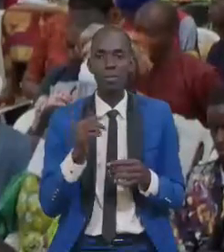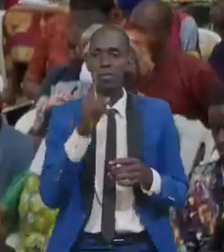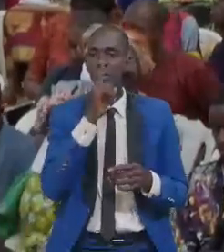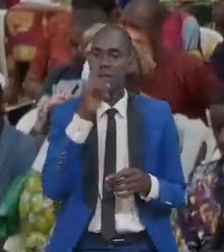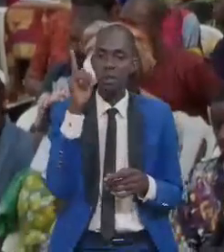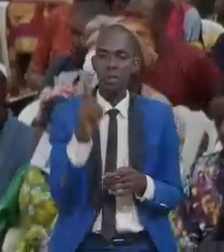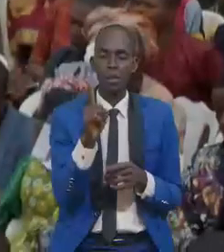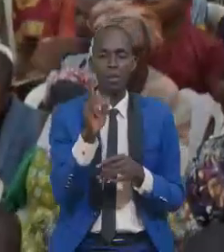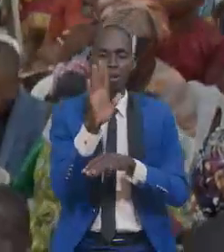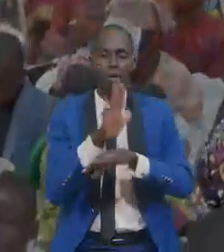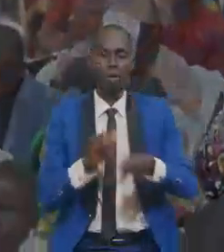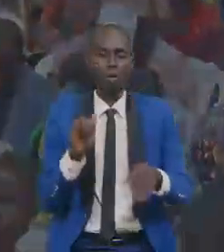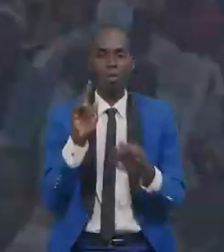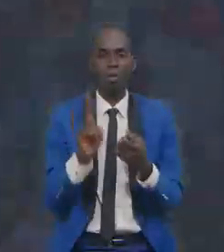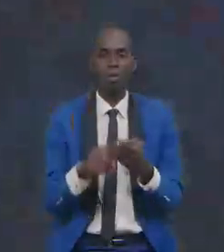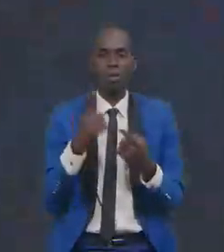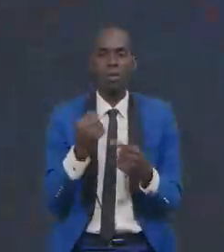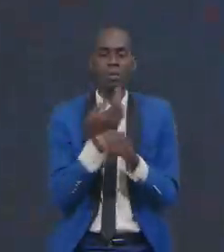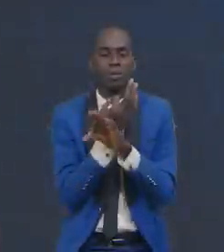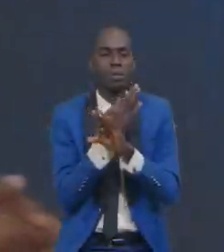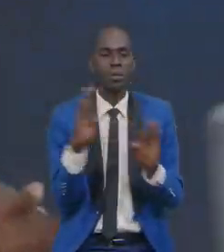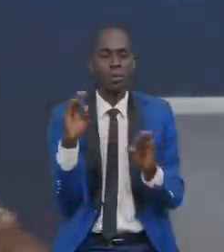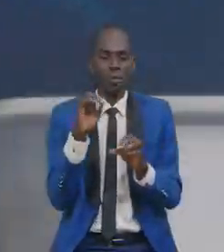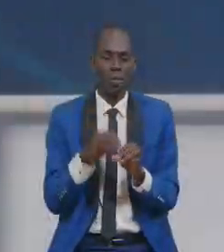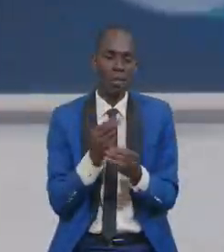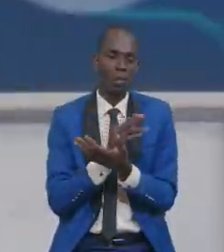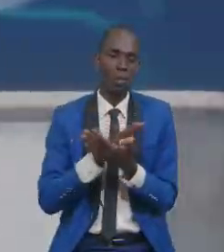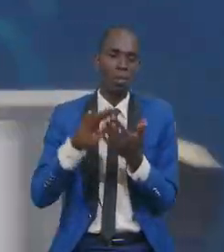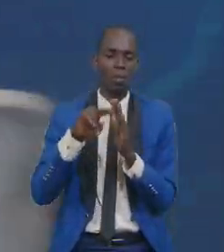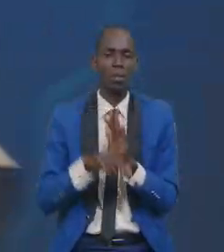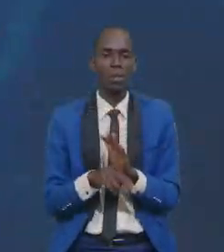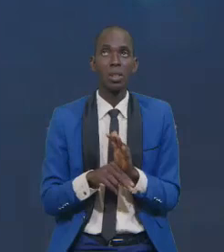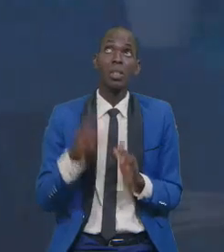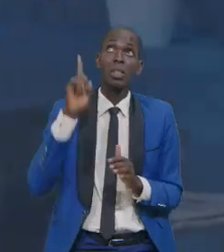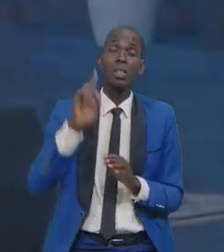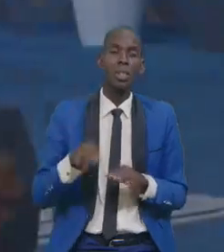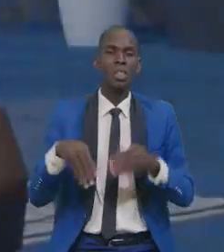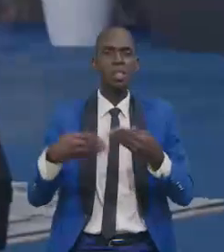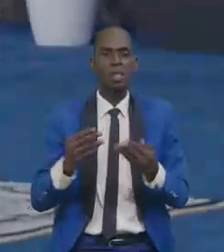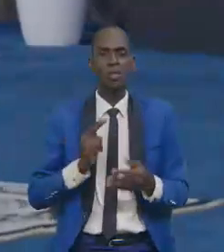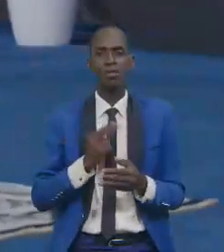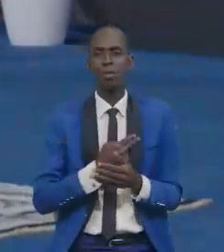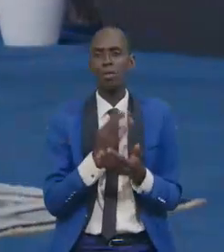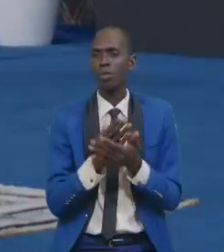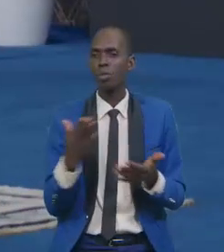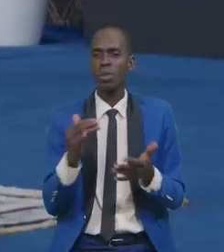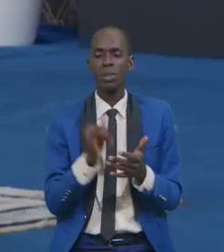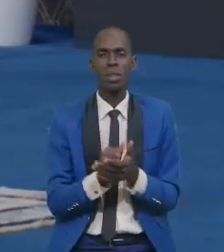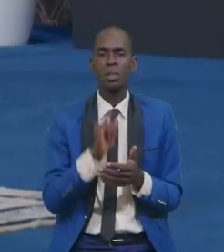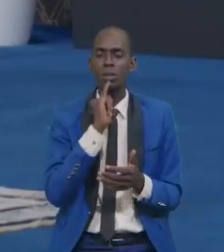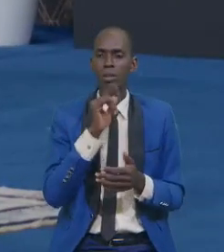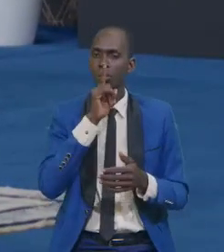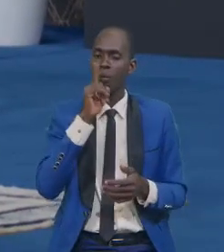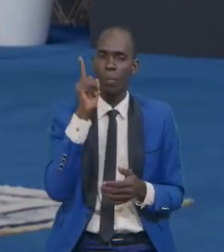to freedom in holiness. It gives us something that is certain